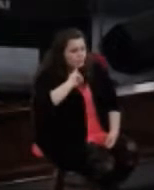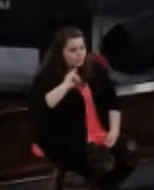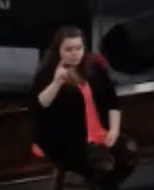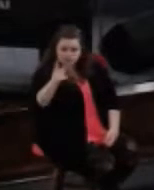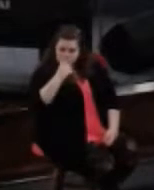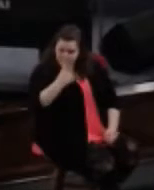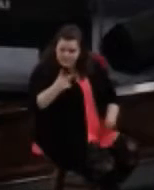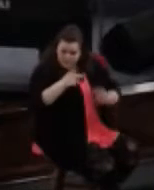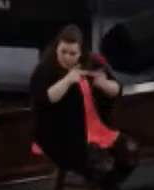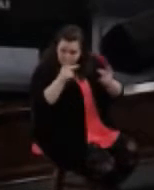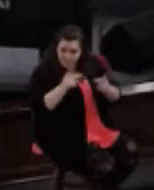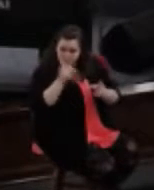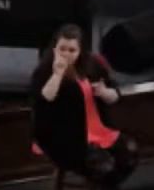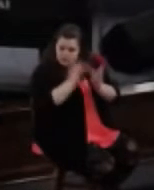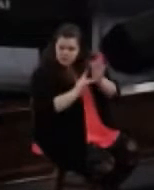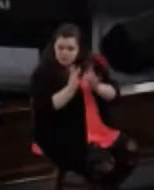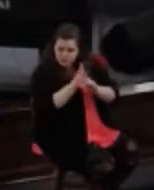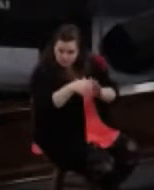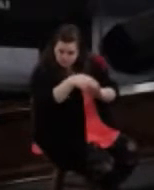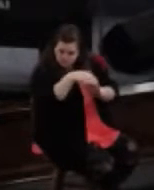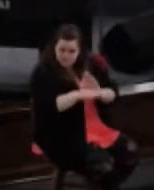visit the place where Jesus was buried?